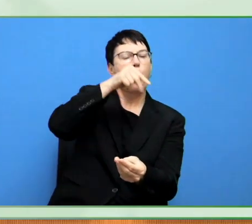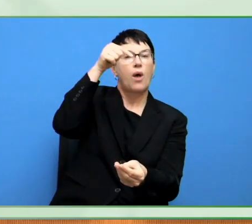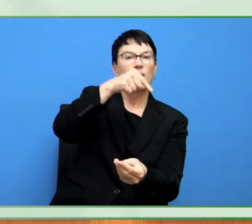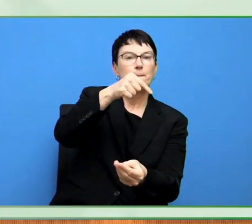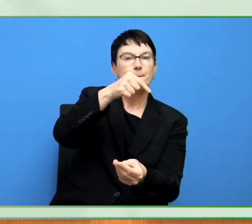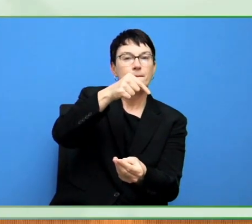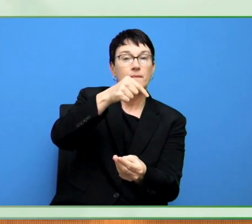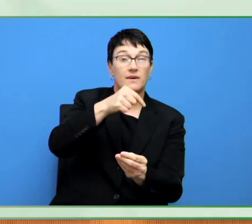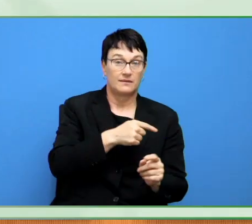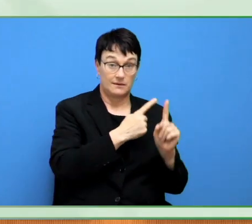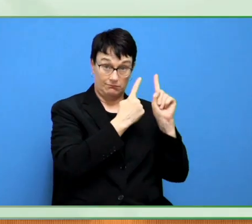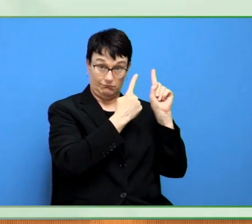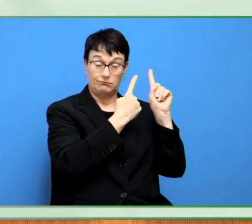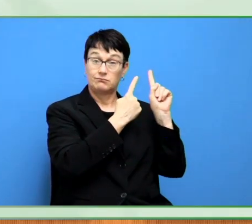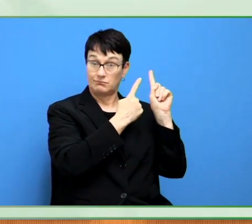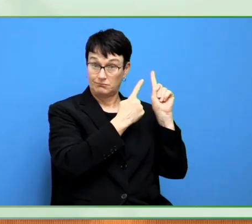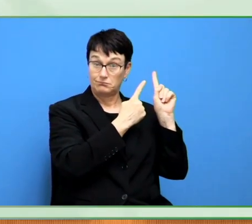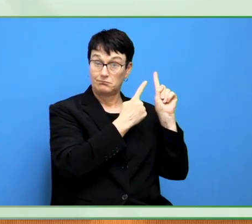here,